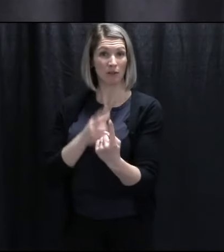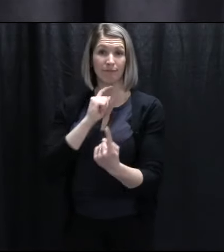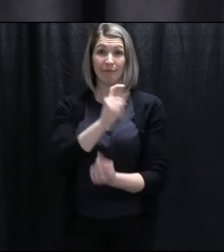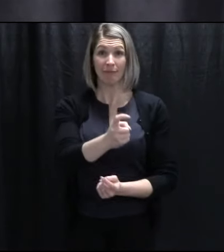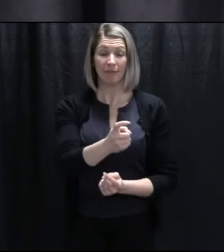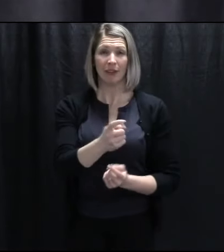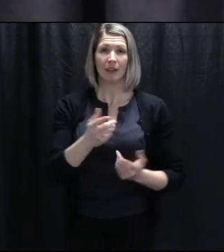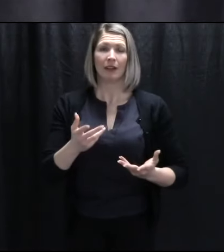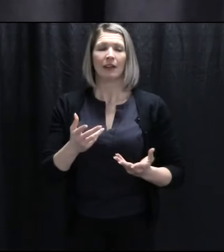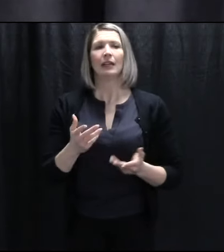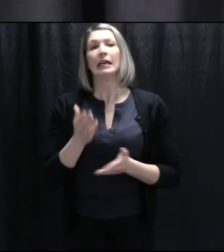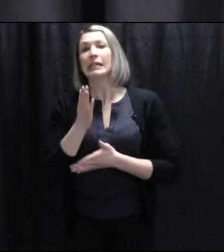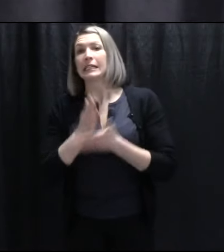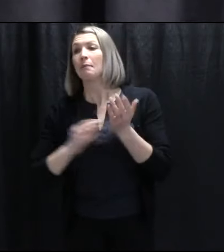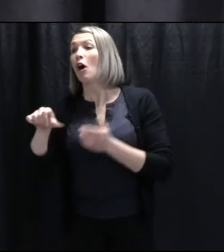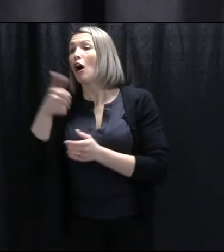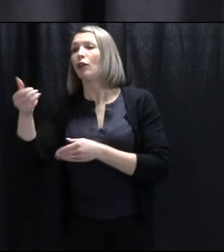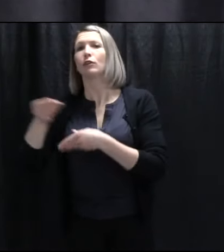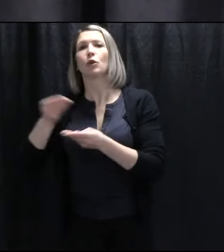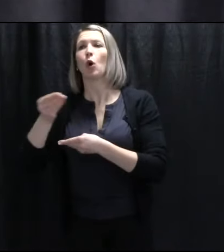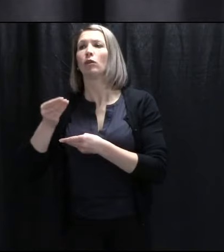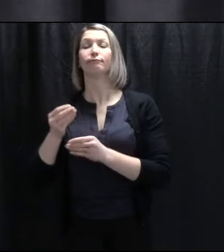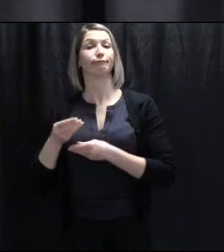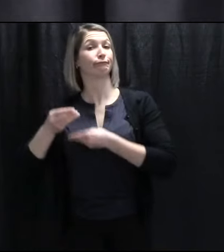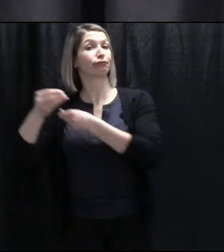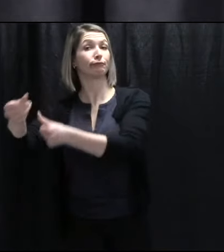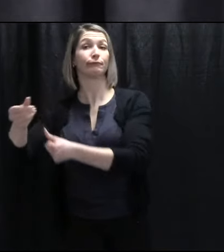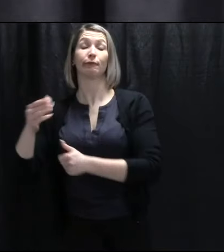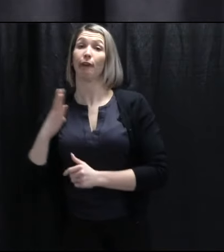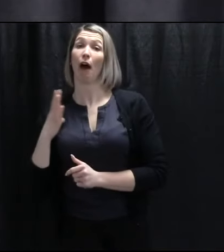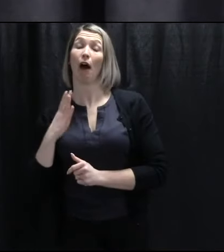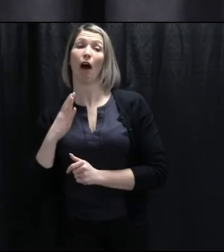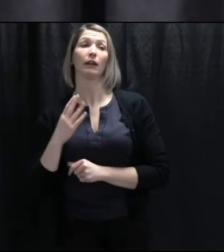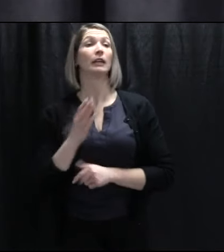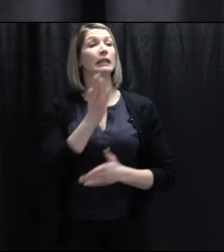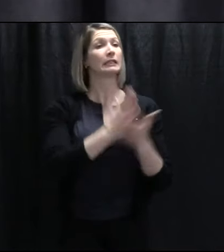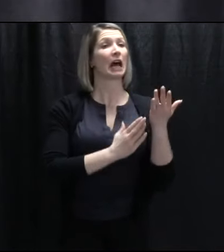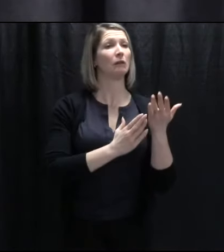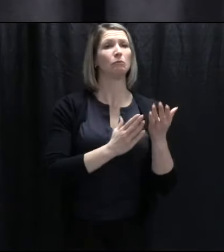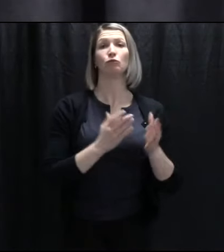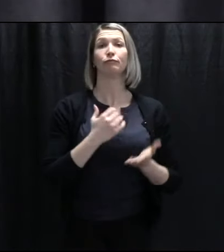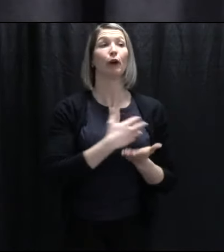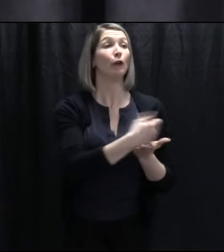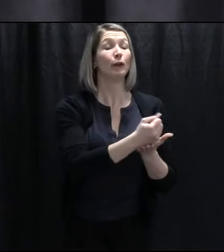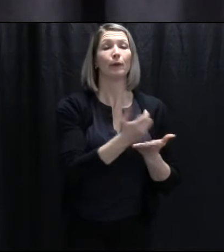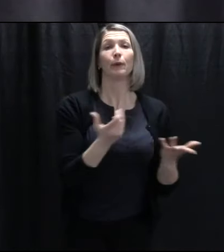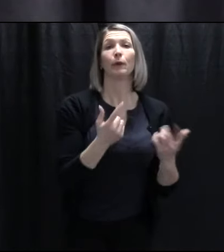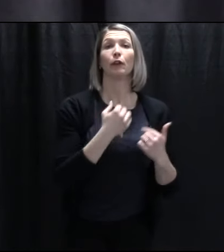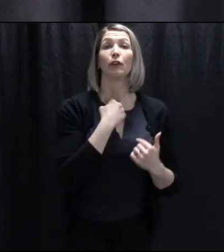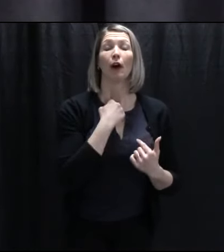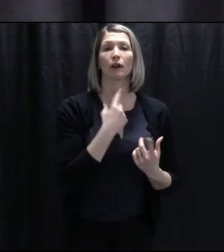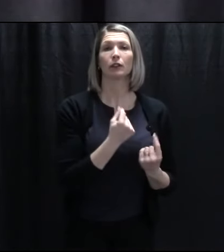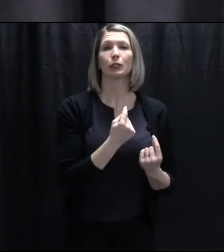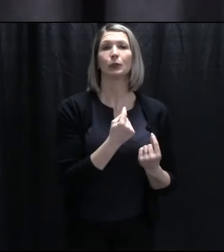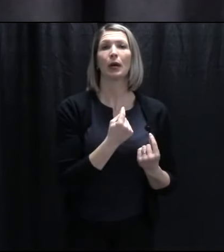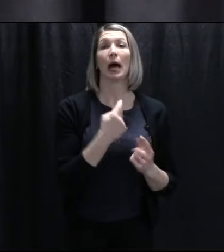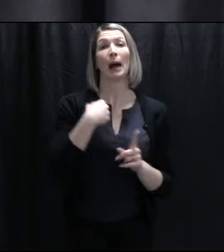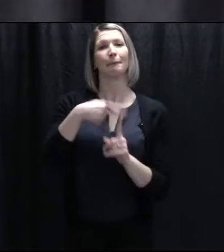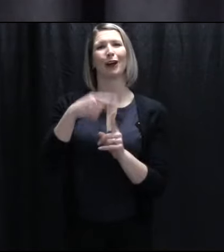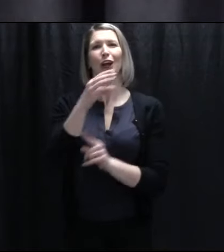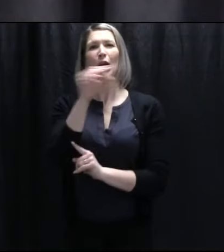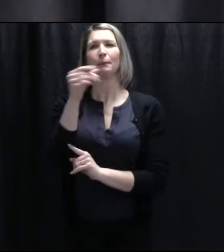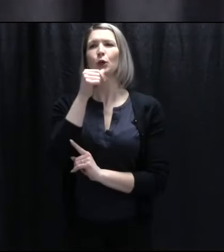and tell me they have no issues. And as I say, I've received mixed messages from the kind of middlemen, the supply chain. So